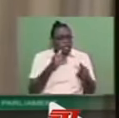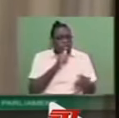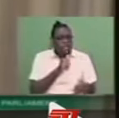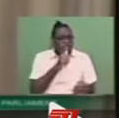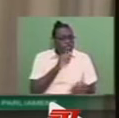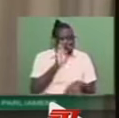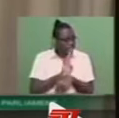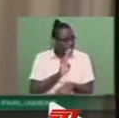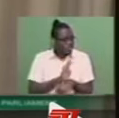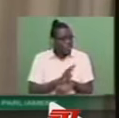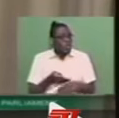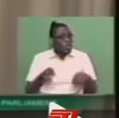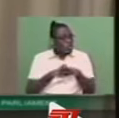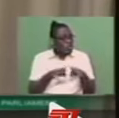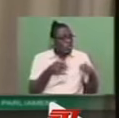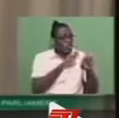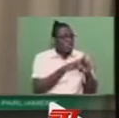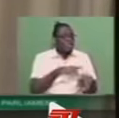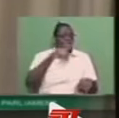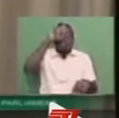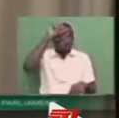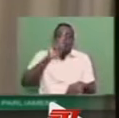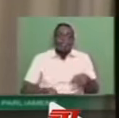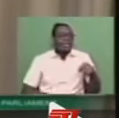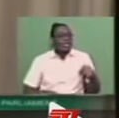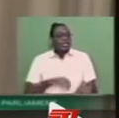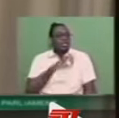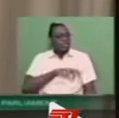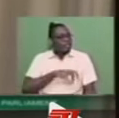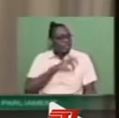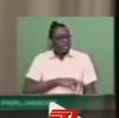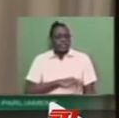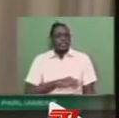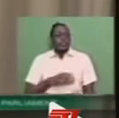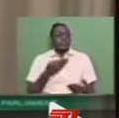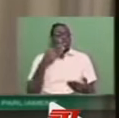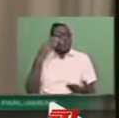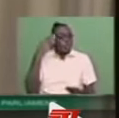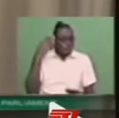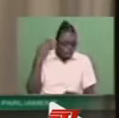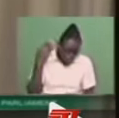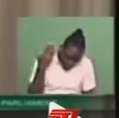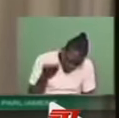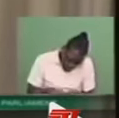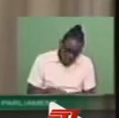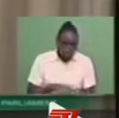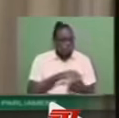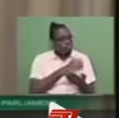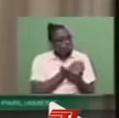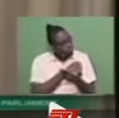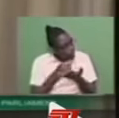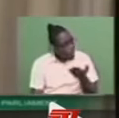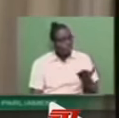business. And again, the question will arise, what is the disposal of property? What is